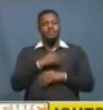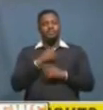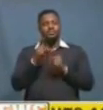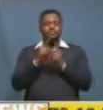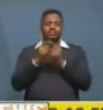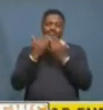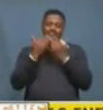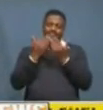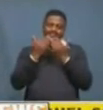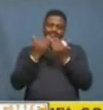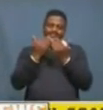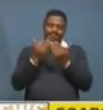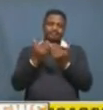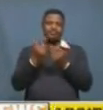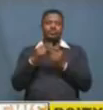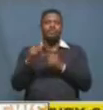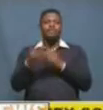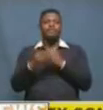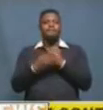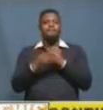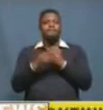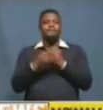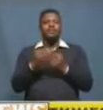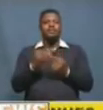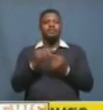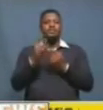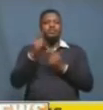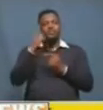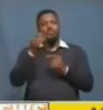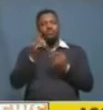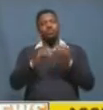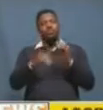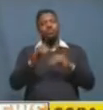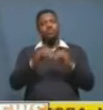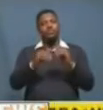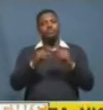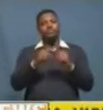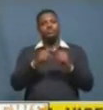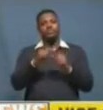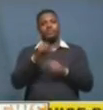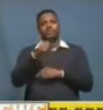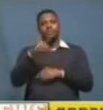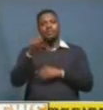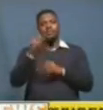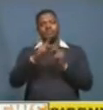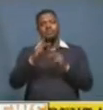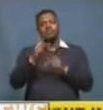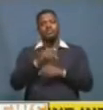heartfelt thanks to the bank, especially for their contribution to the Appiatse people.